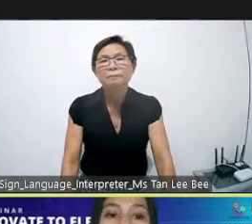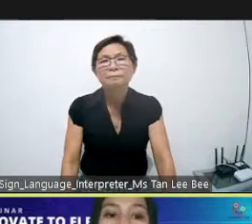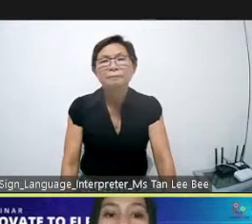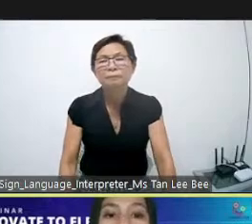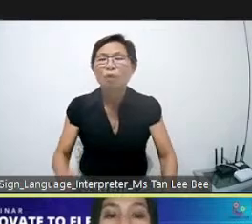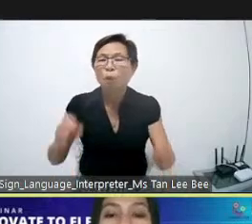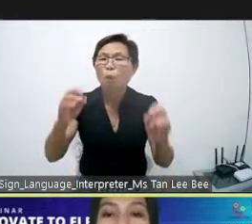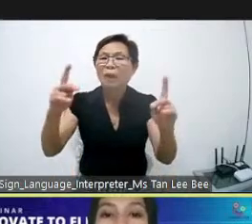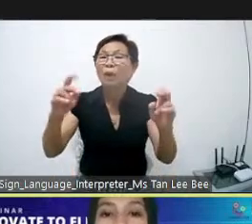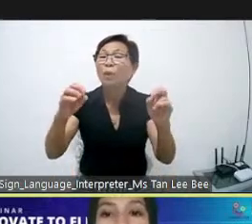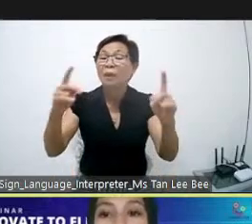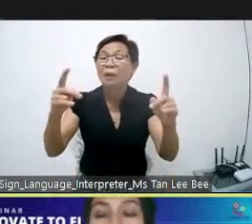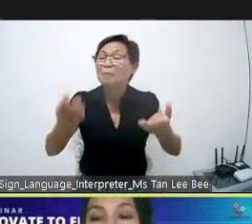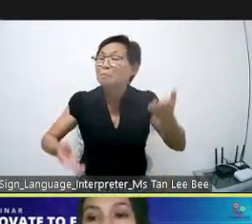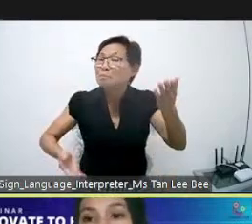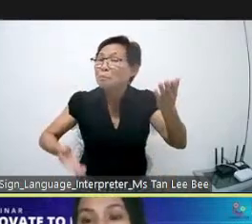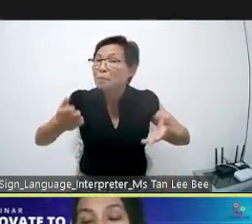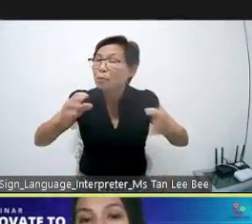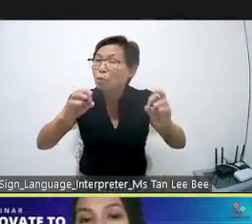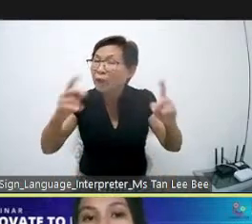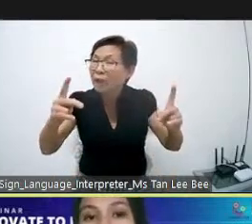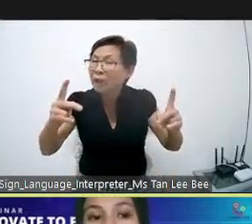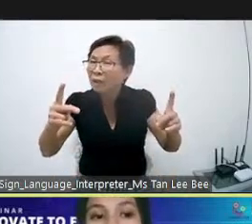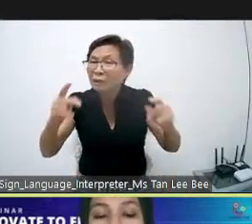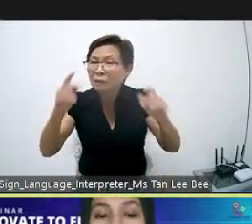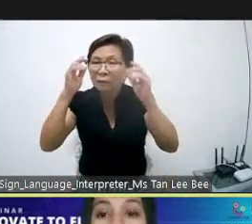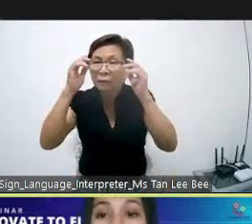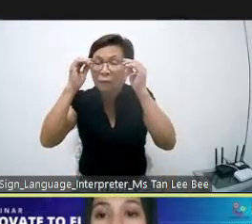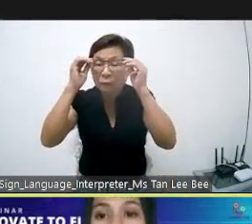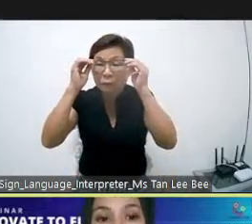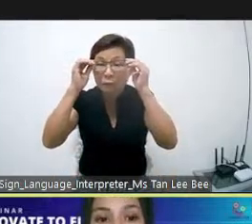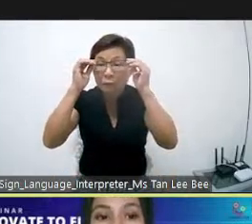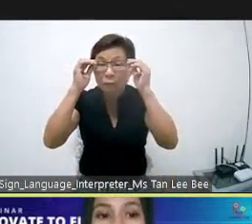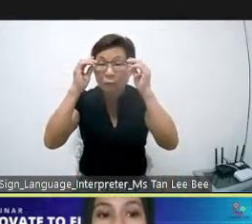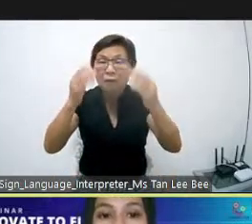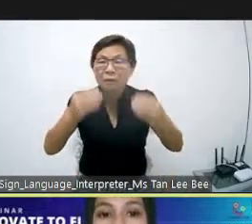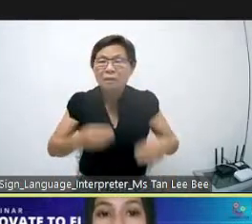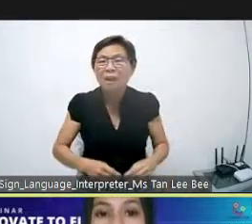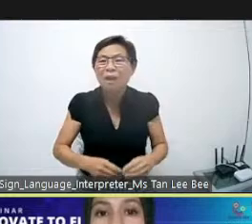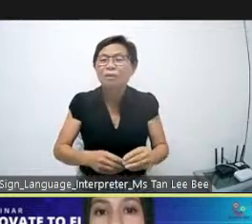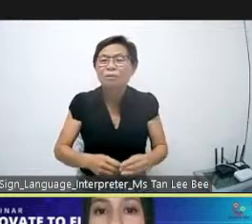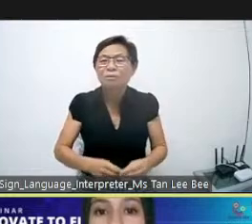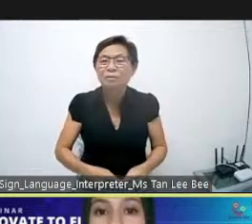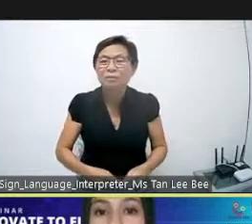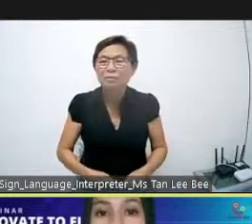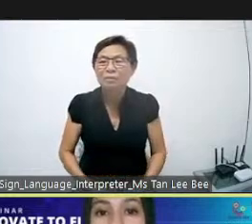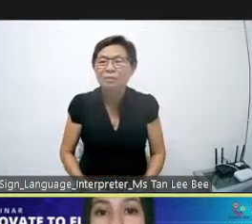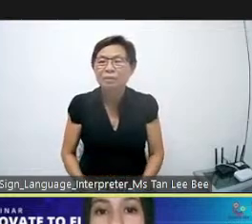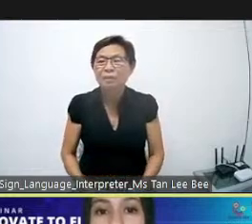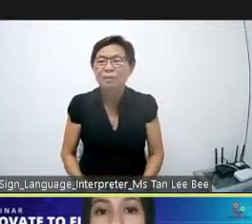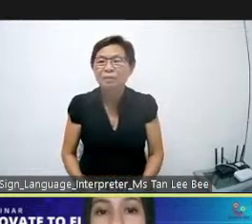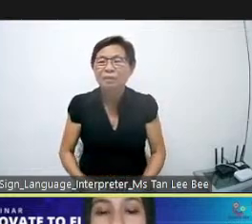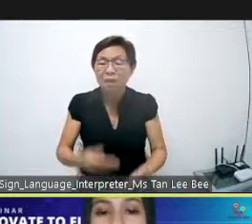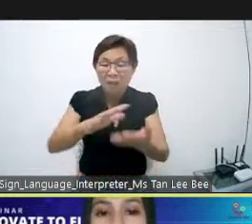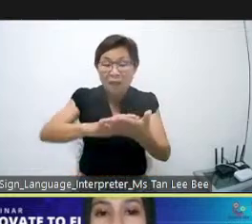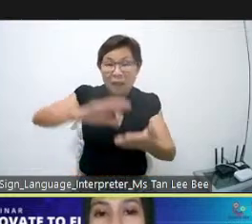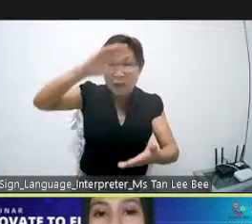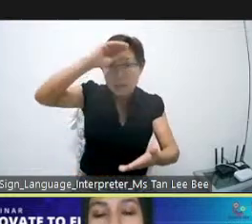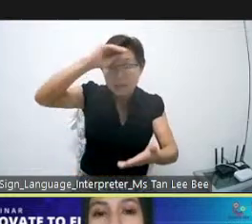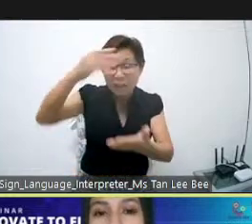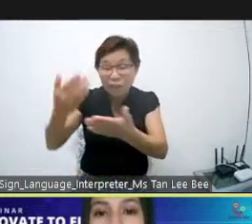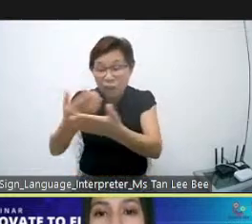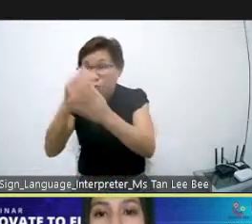Okay. Maybe I will share my innovation, learning innovation.